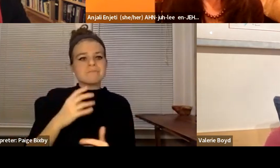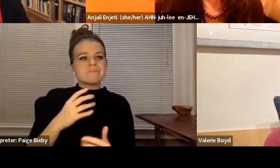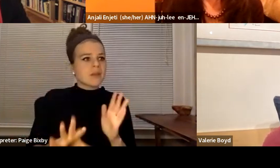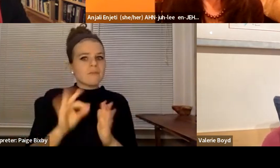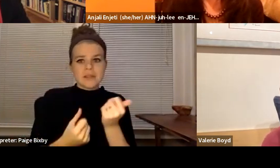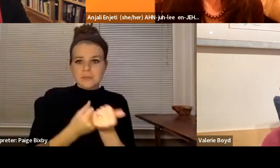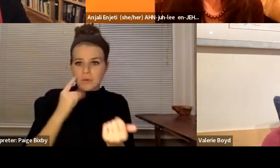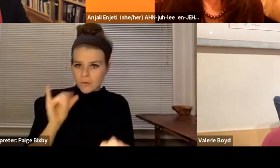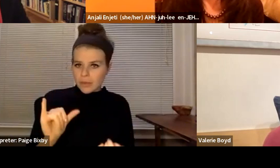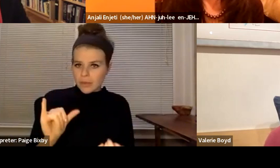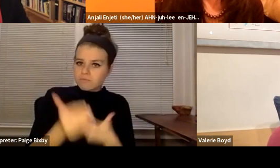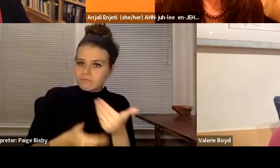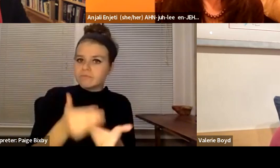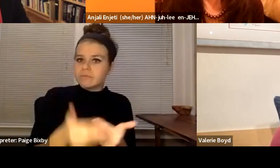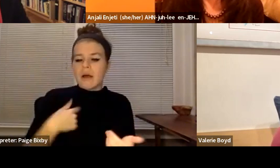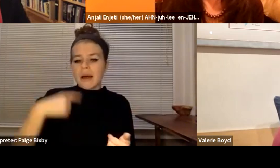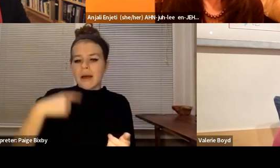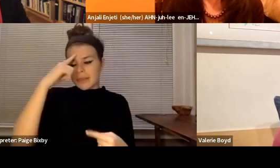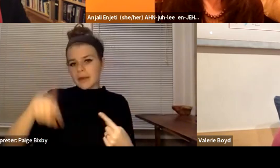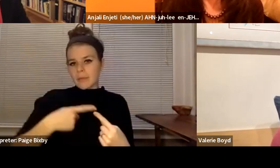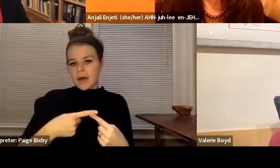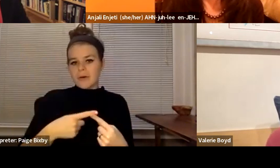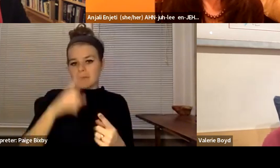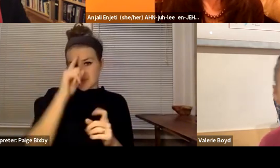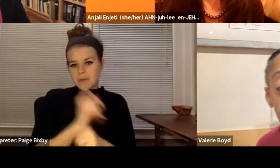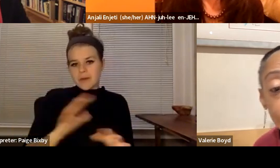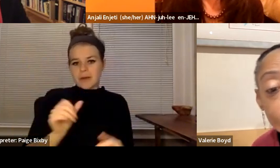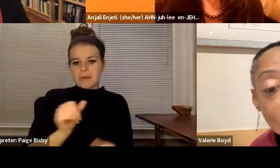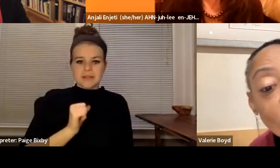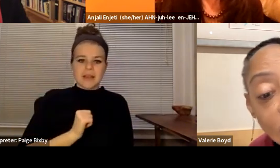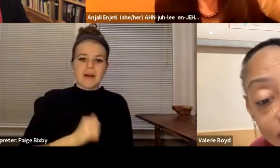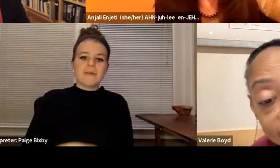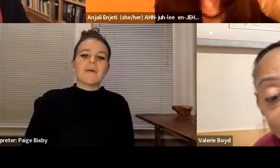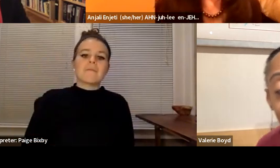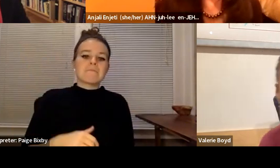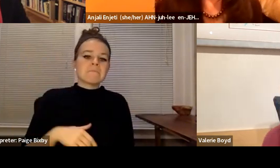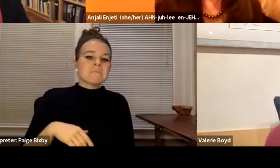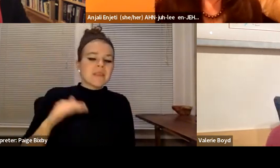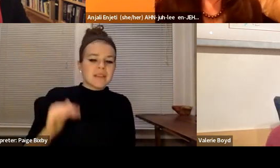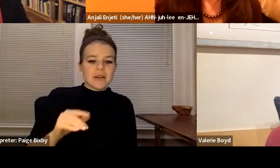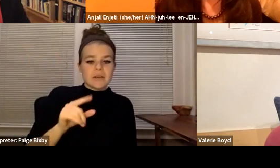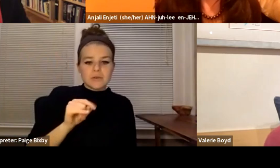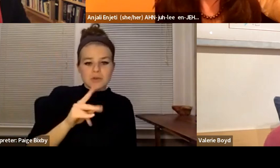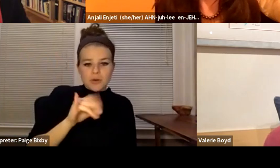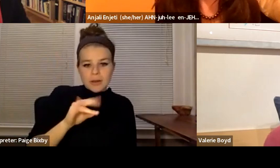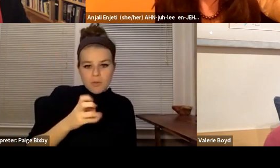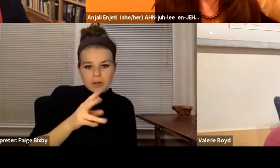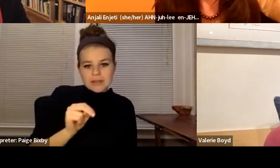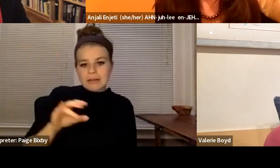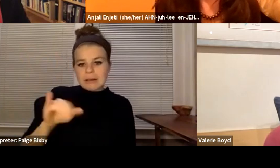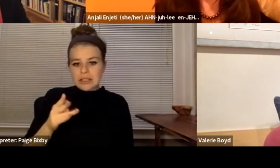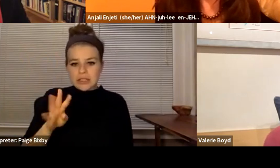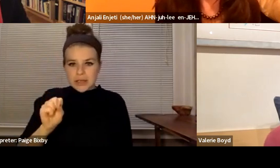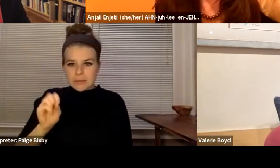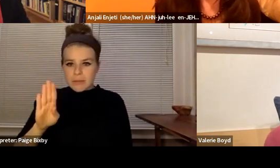think about, I imagine myself the love child of Toni Morrison and James Baldwin, you know, and